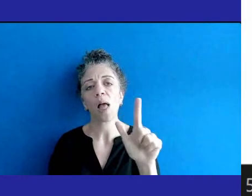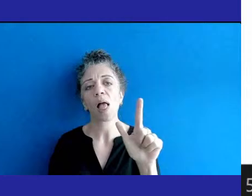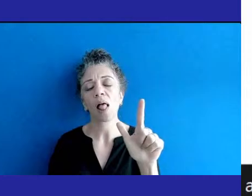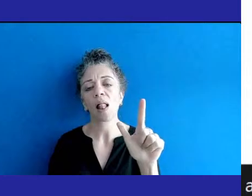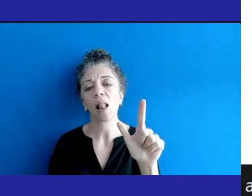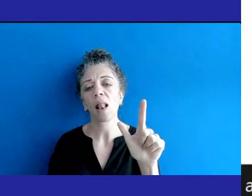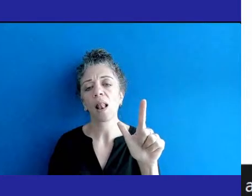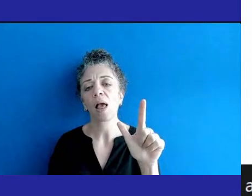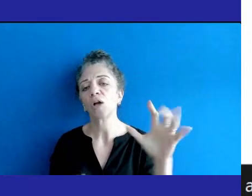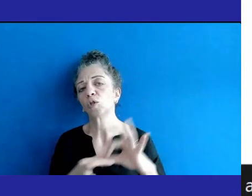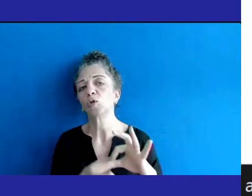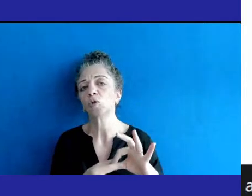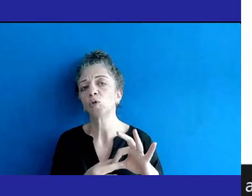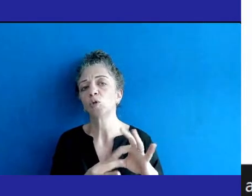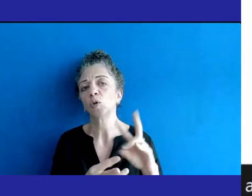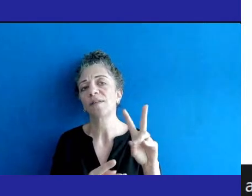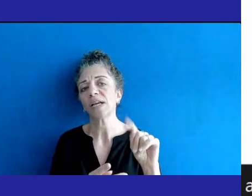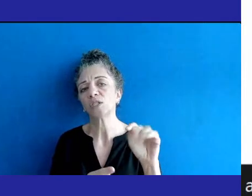have.